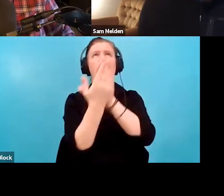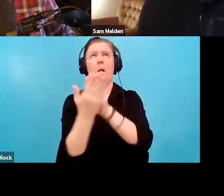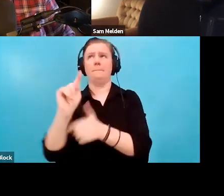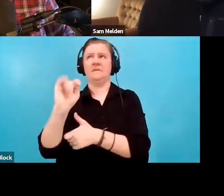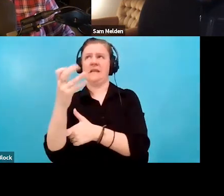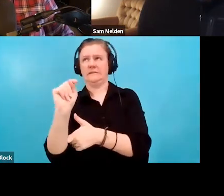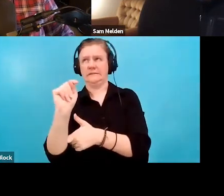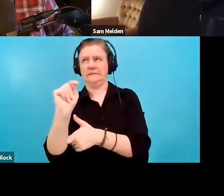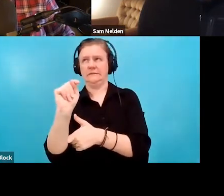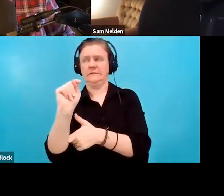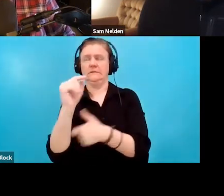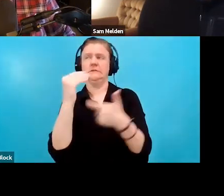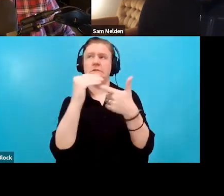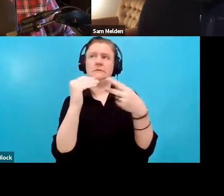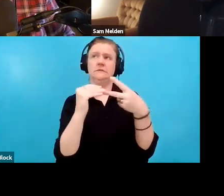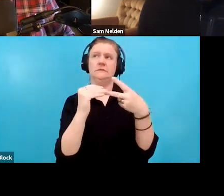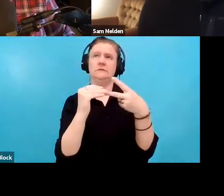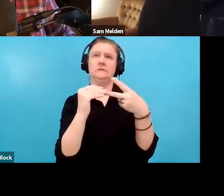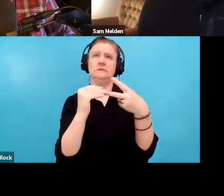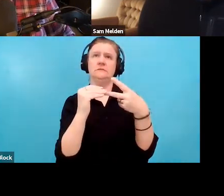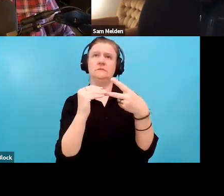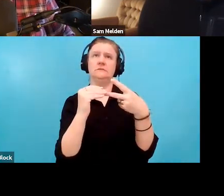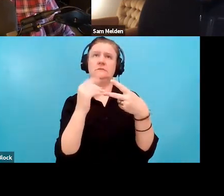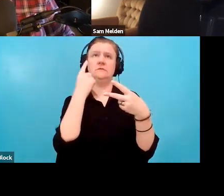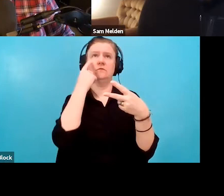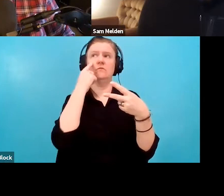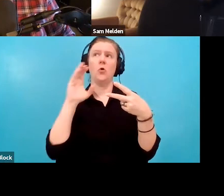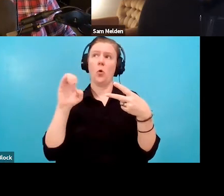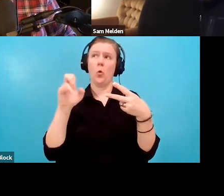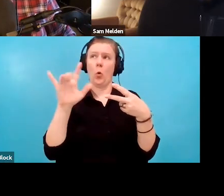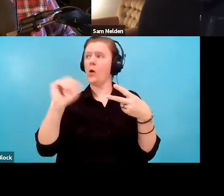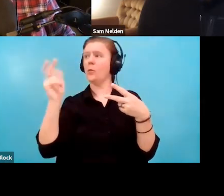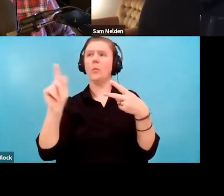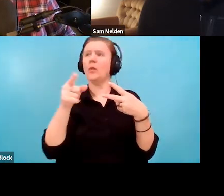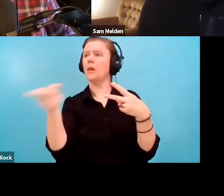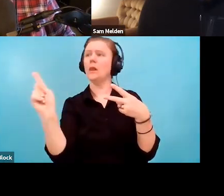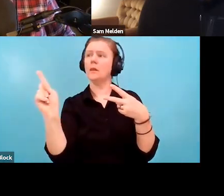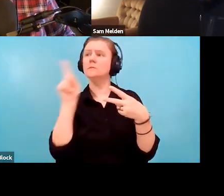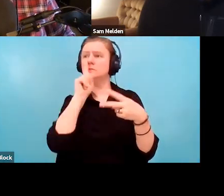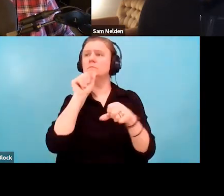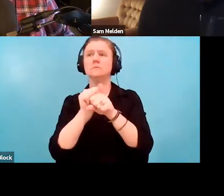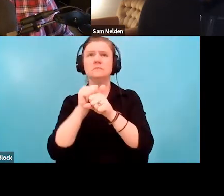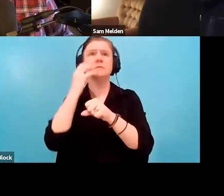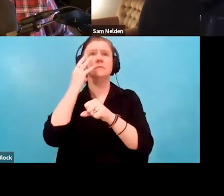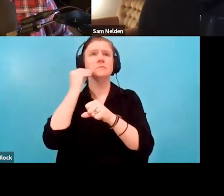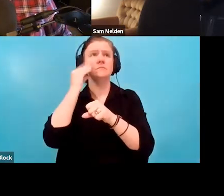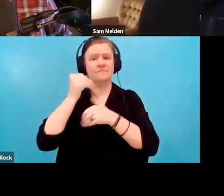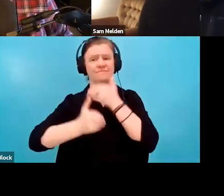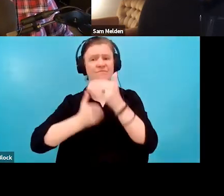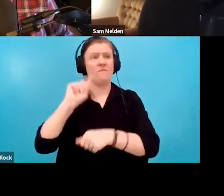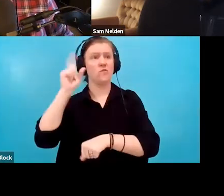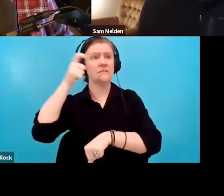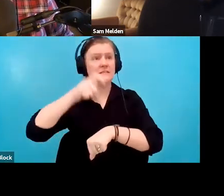is try to put yourself in the shoes of someone, for instance, Corey or someone else, who is actually walking through a process for the first